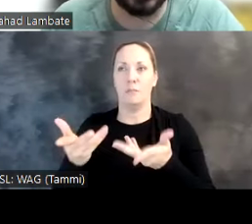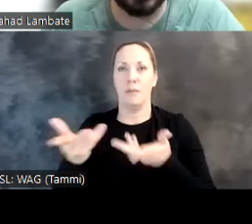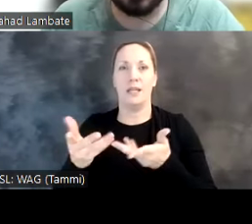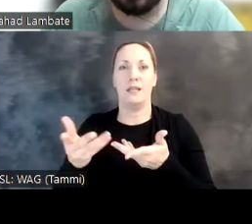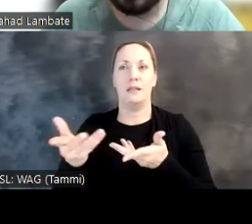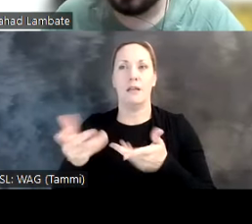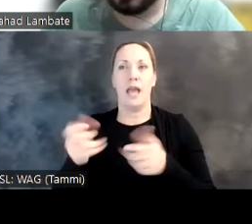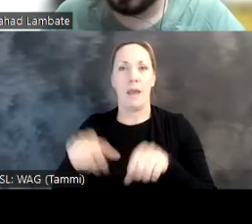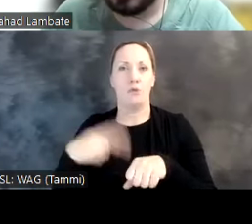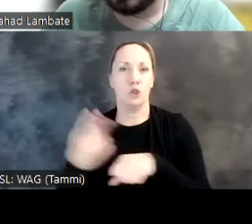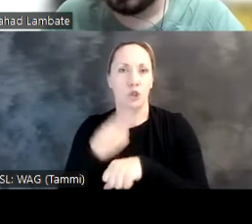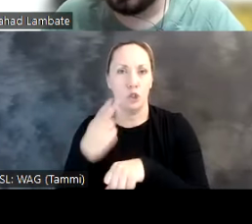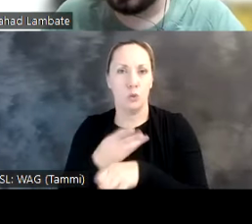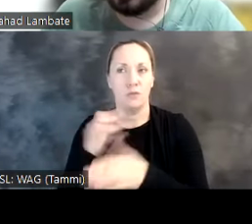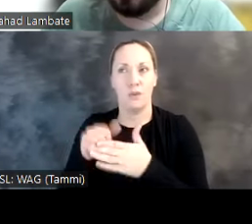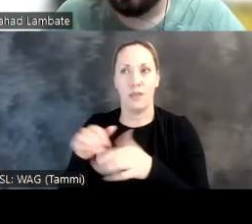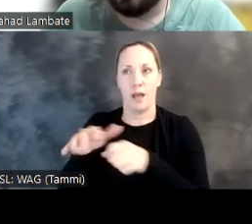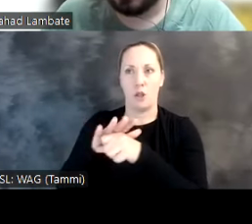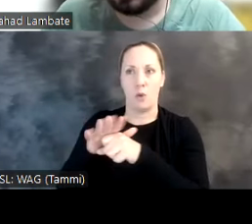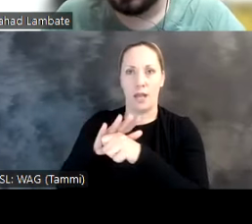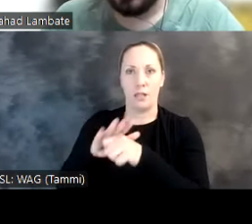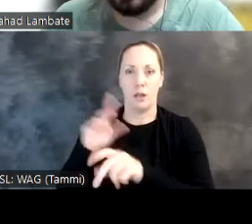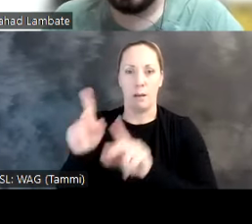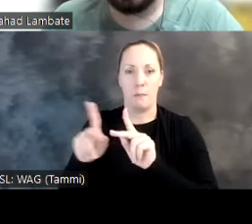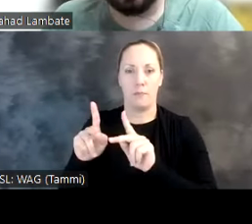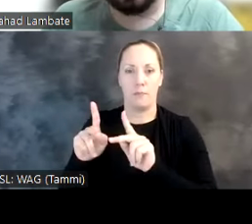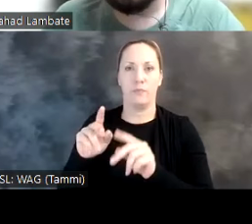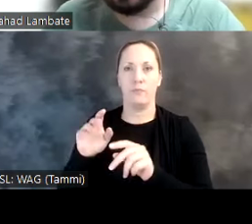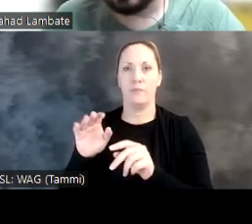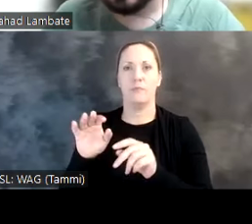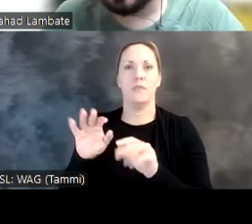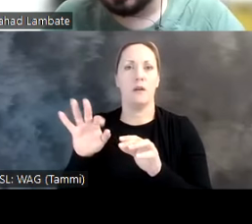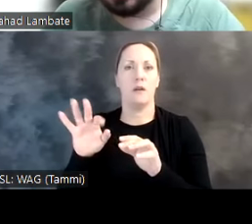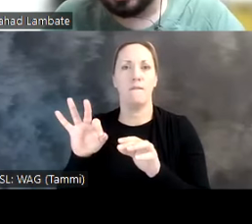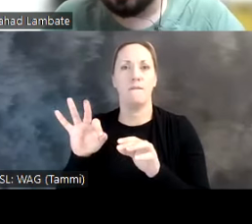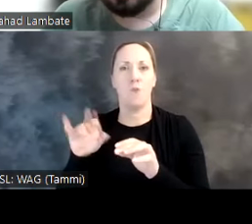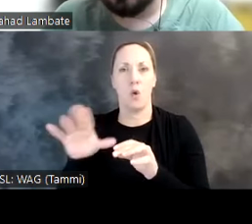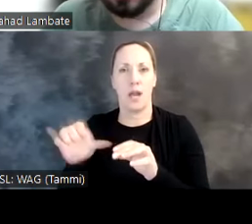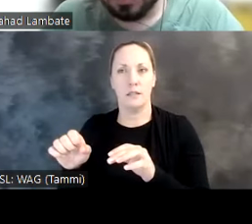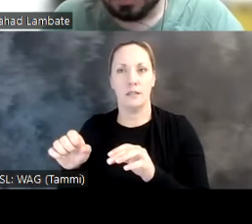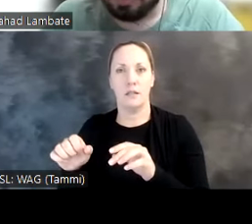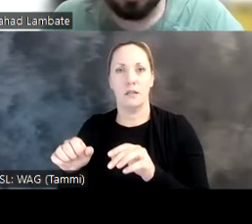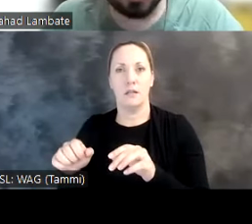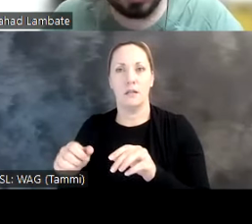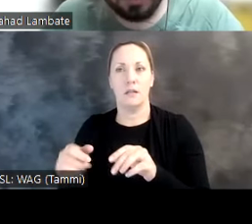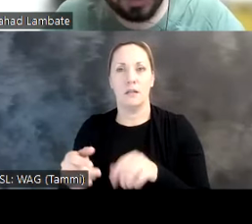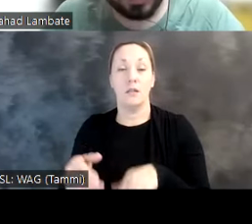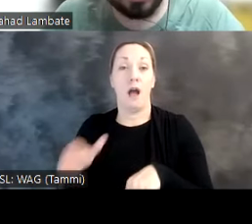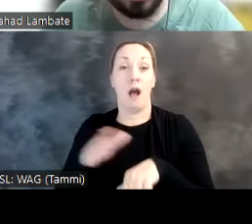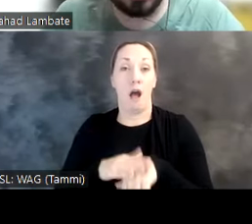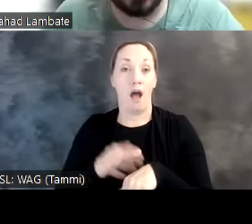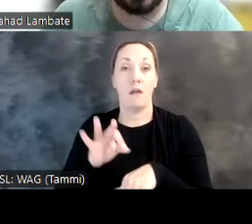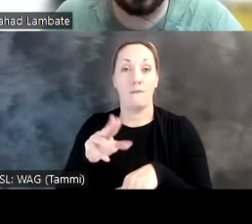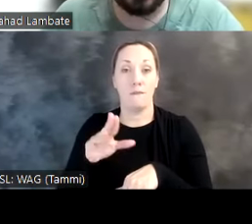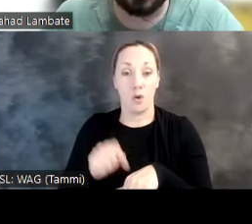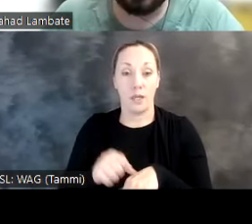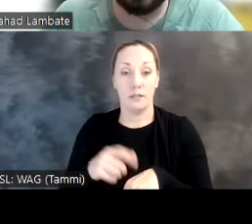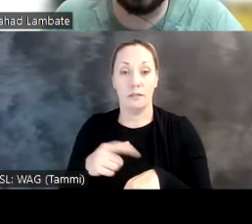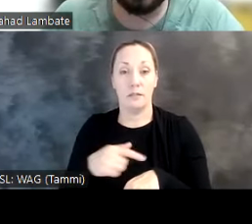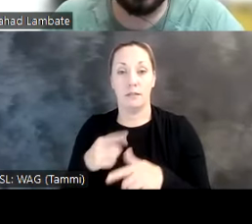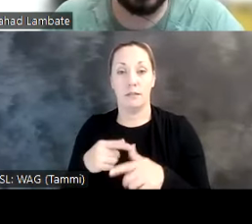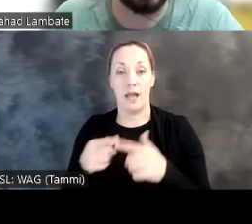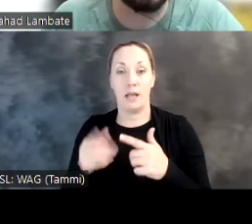as that particular location receives a keyboard focus, the on focus and on focus event handler kicks in,